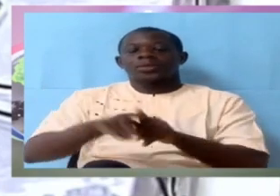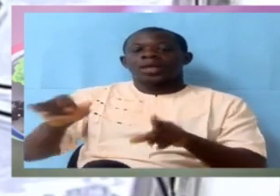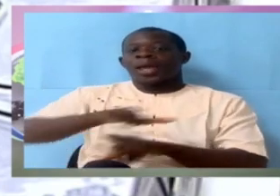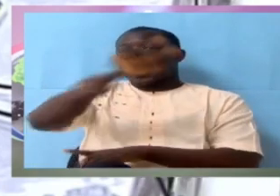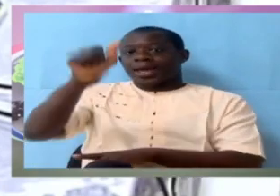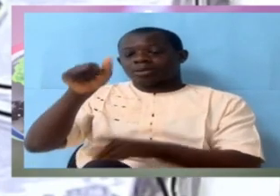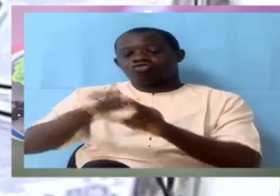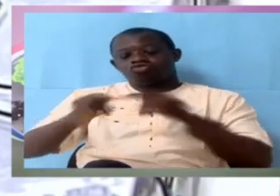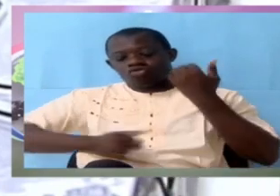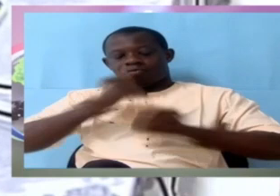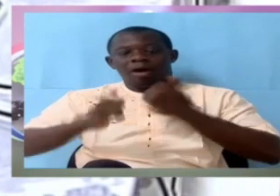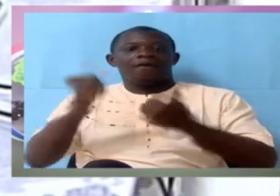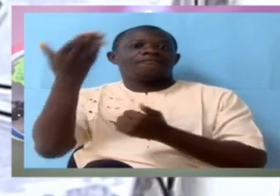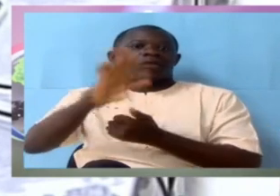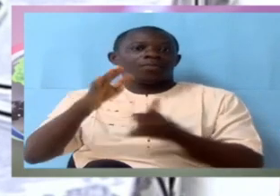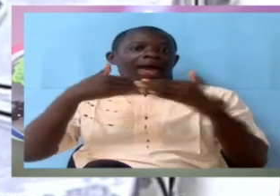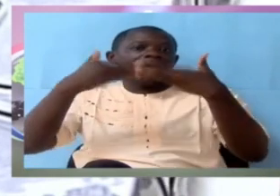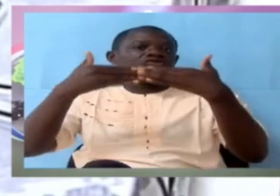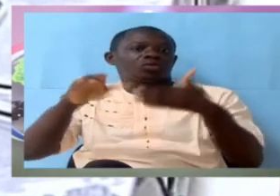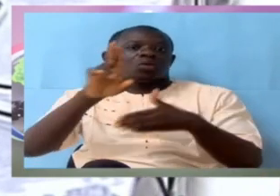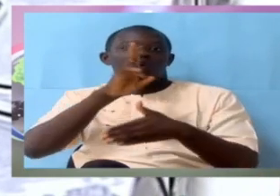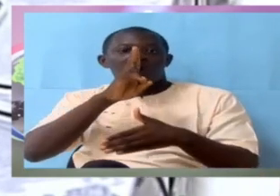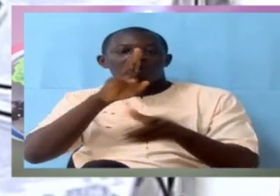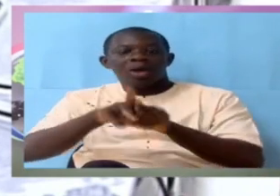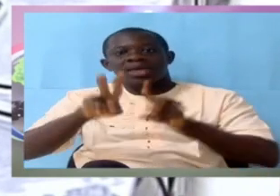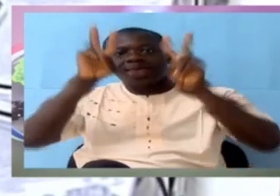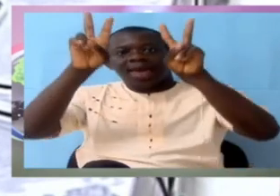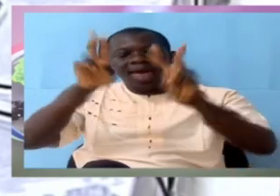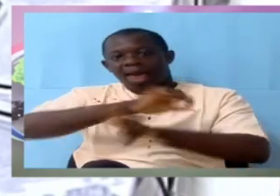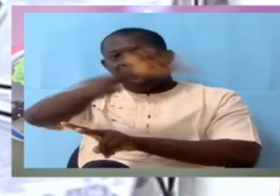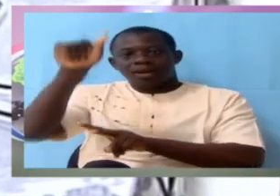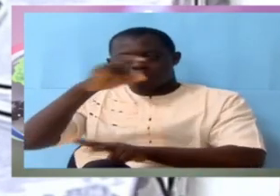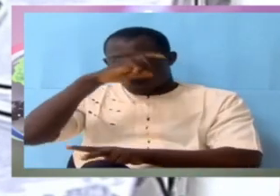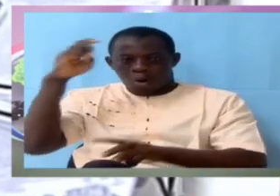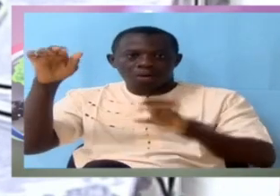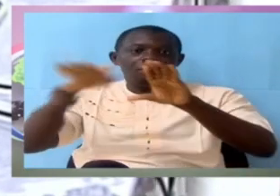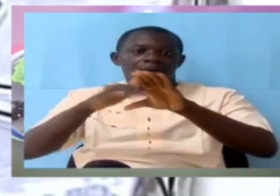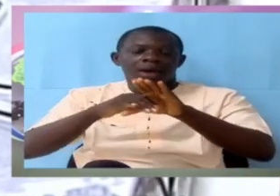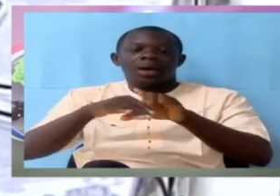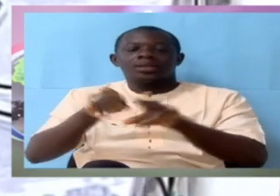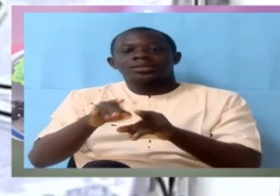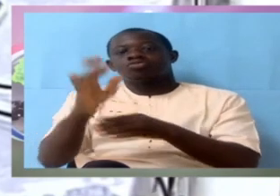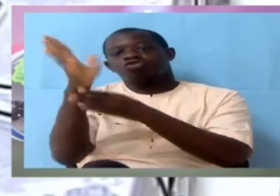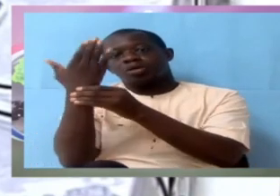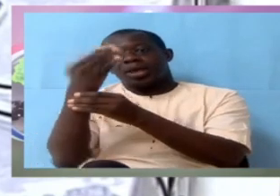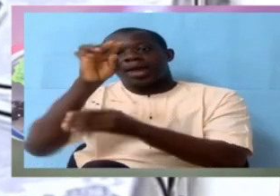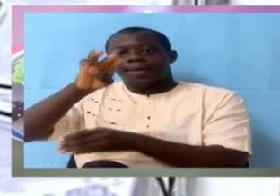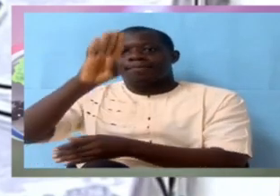And we are suffering from the actions of Yaya Jammeh and his workers like Dr. Mbow and others.